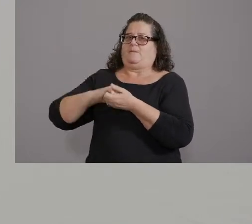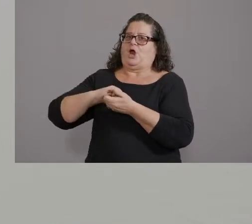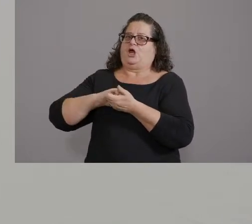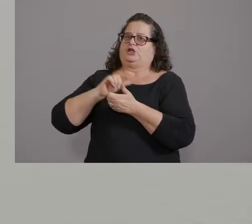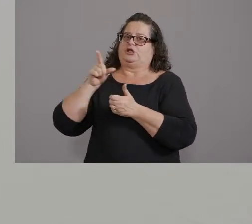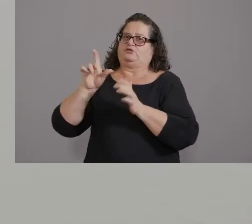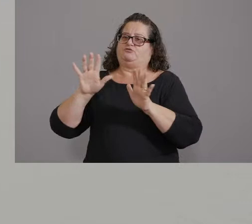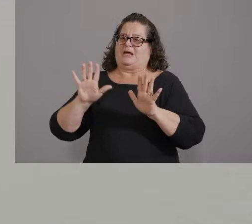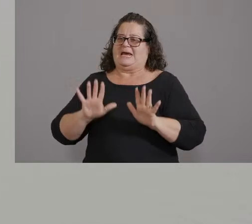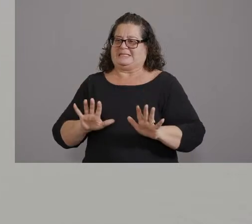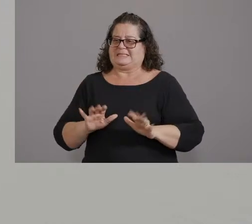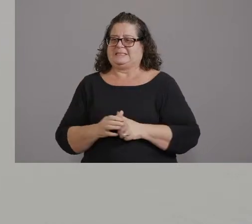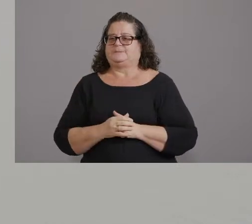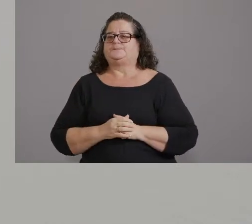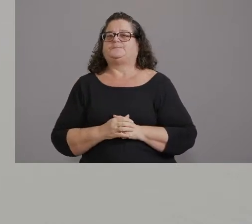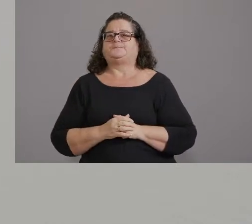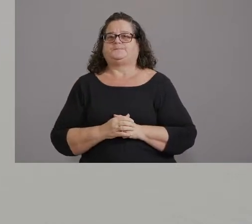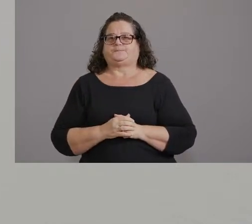Dr.